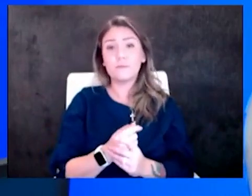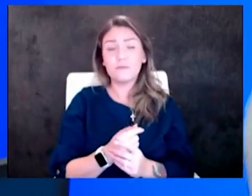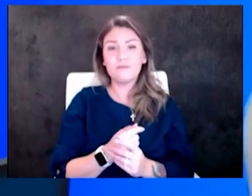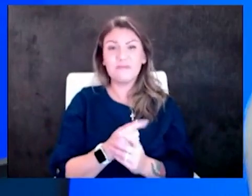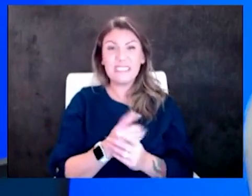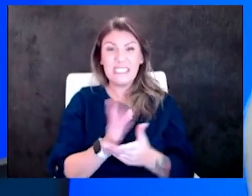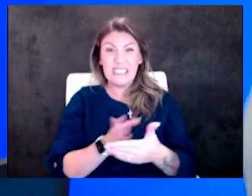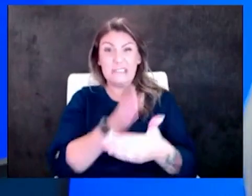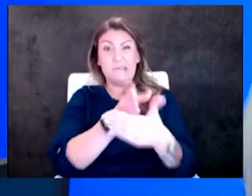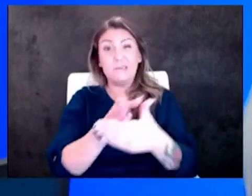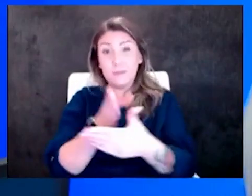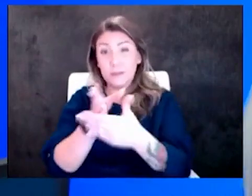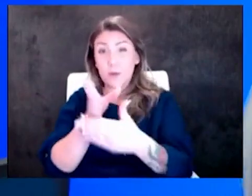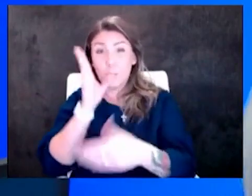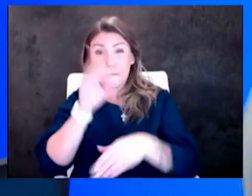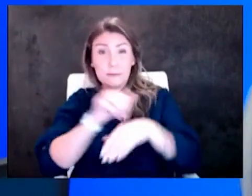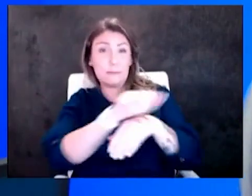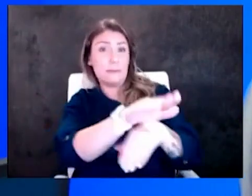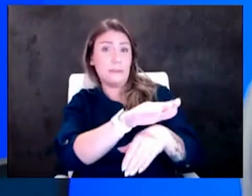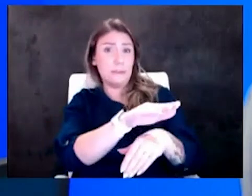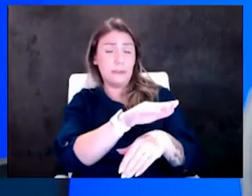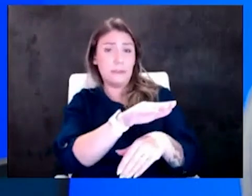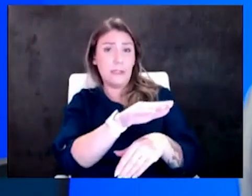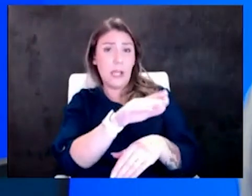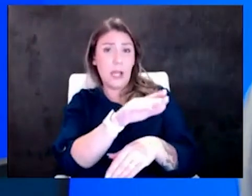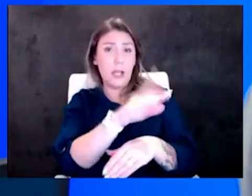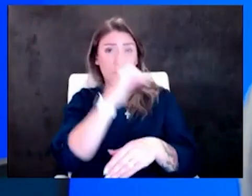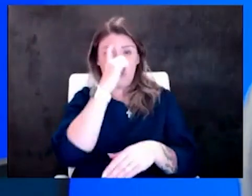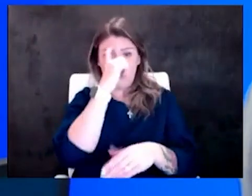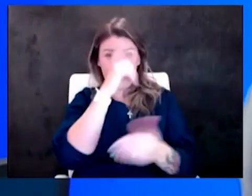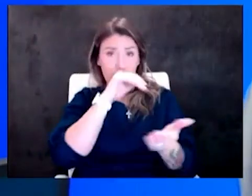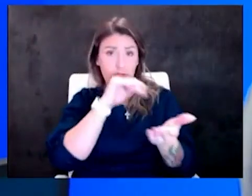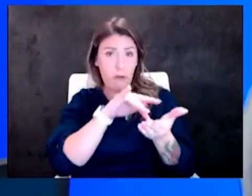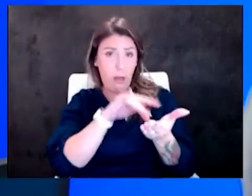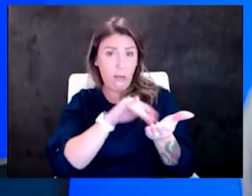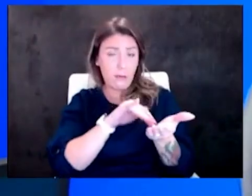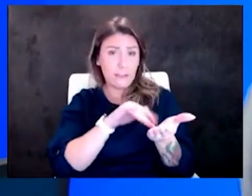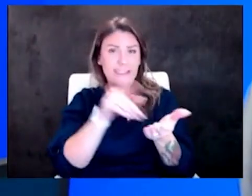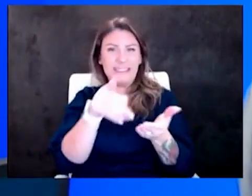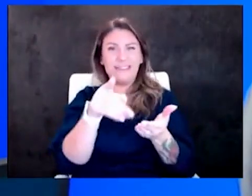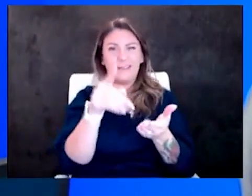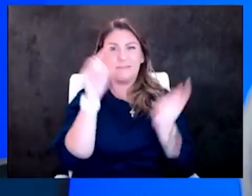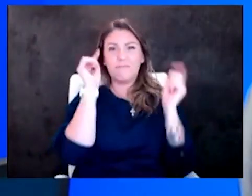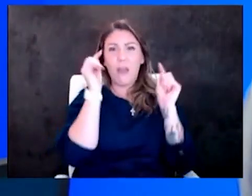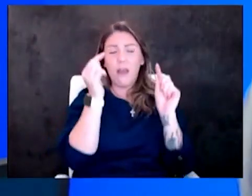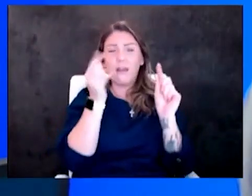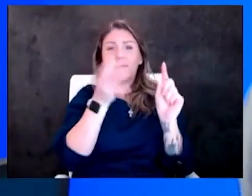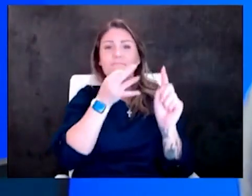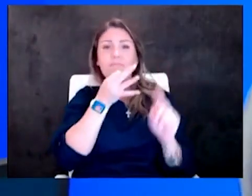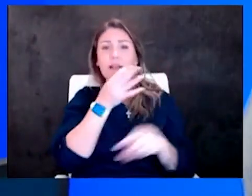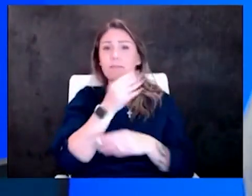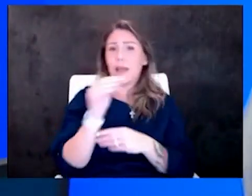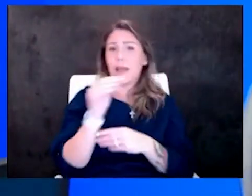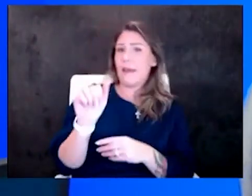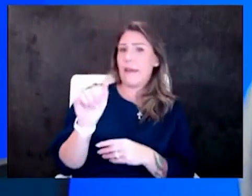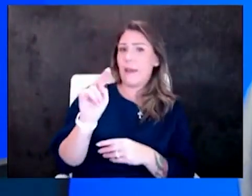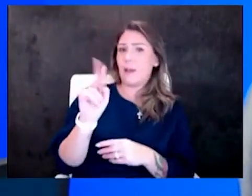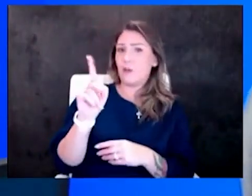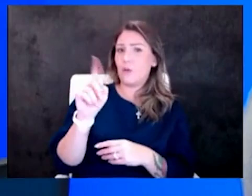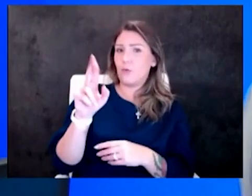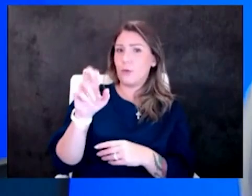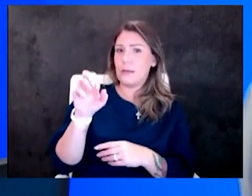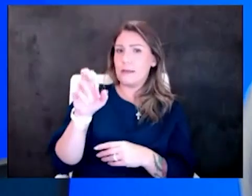to a neurologist who's the headache specialist. But an aneurysm headache is a rare